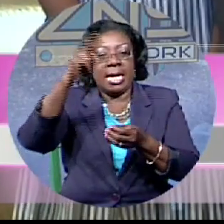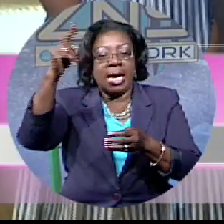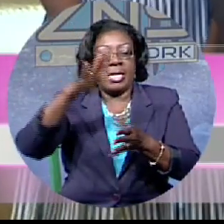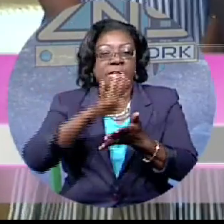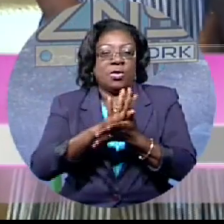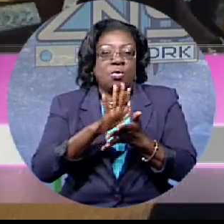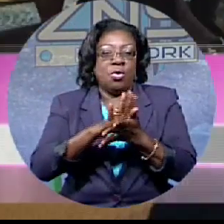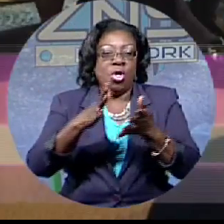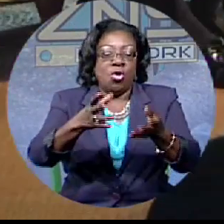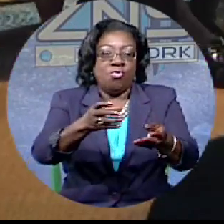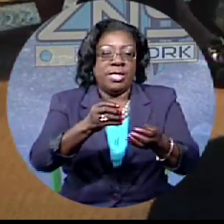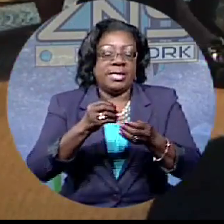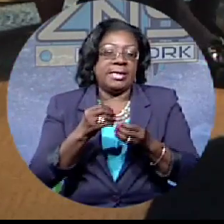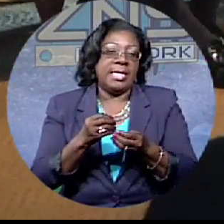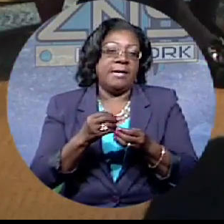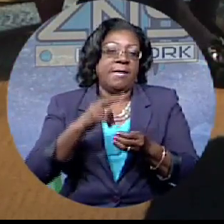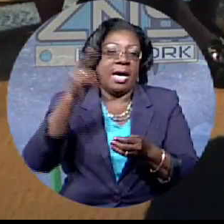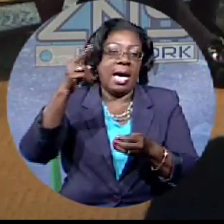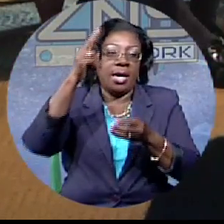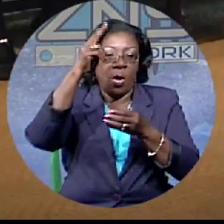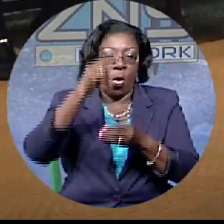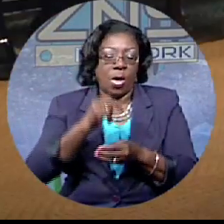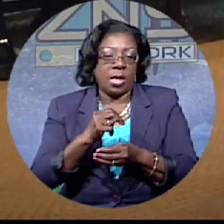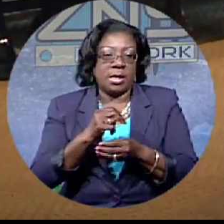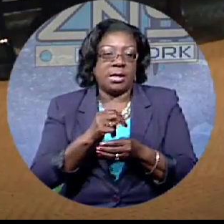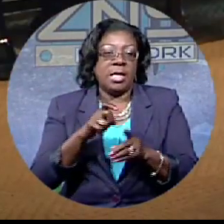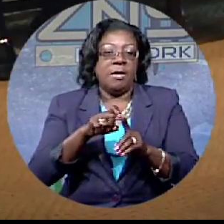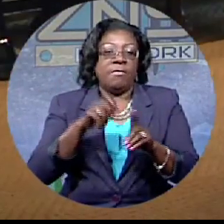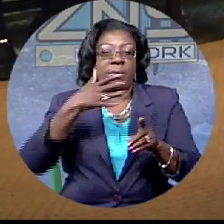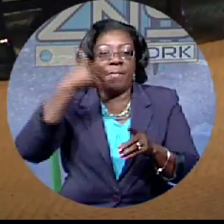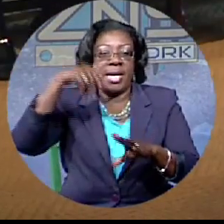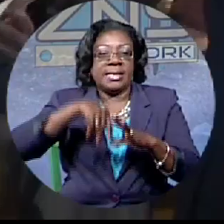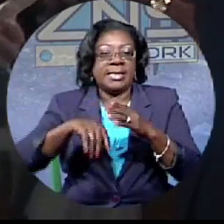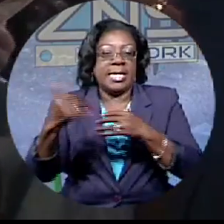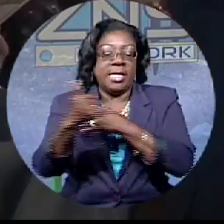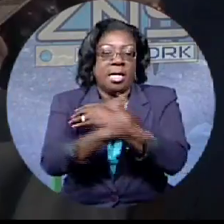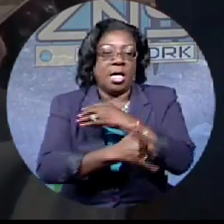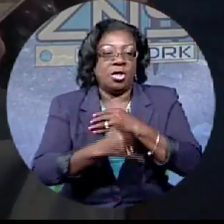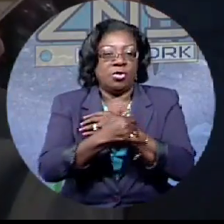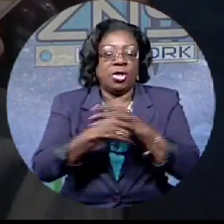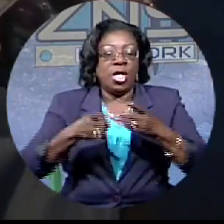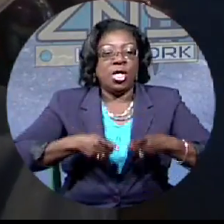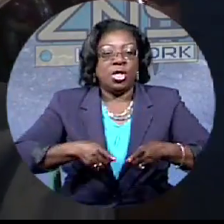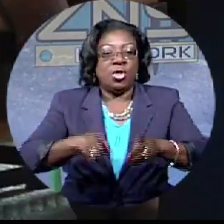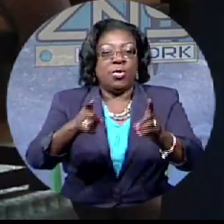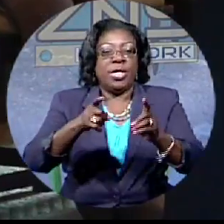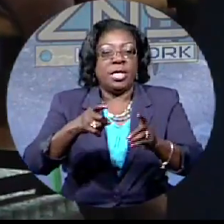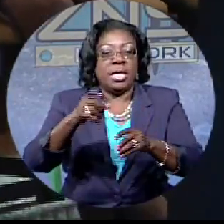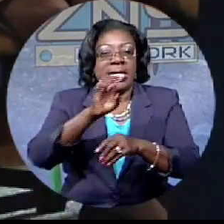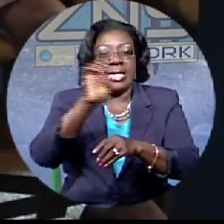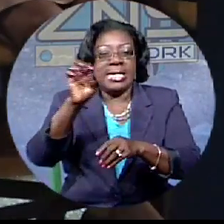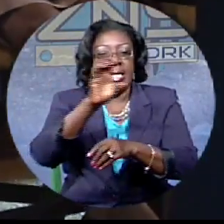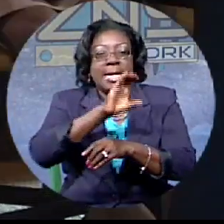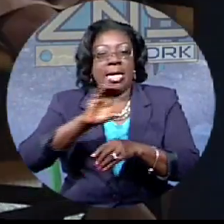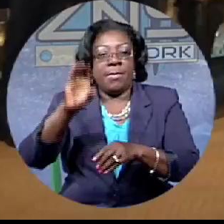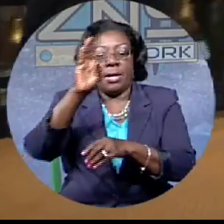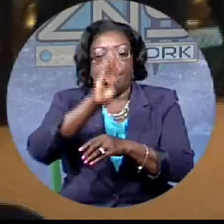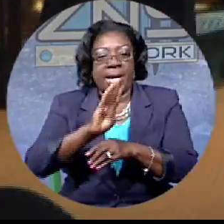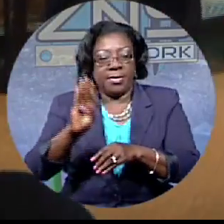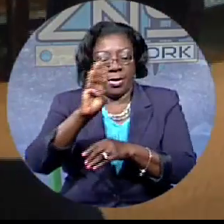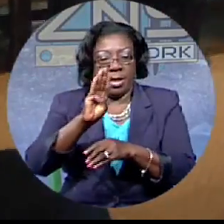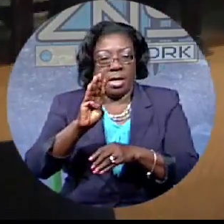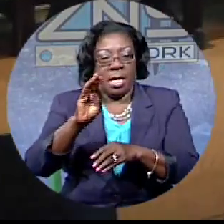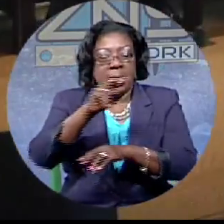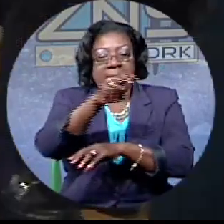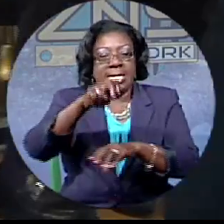themselves as the best in arts and entertainment in the country during the recent E. Clement Bethel National Arts Festival. Youth